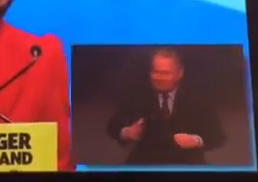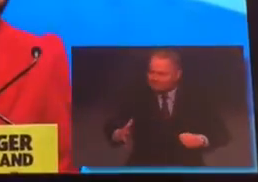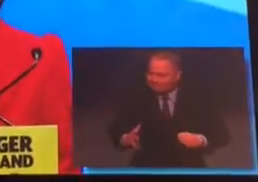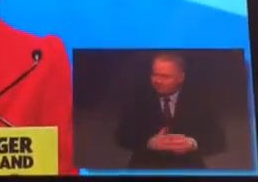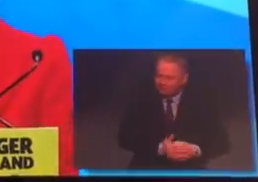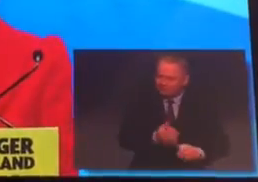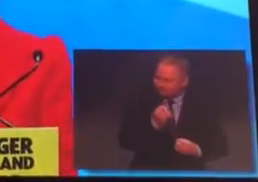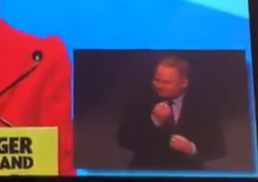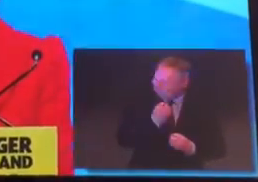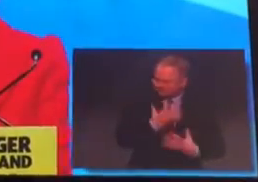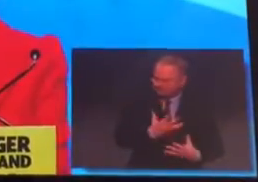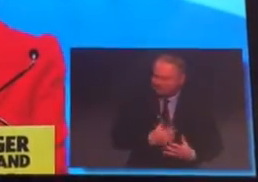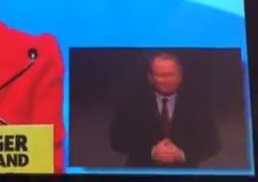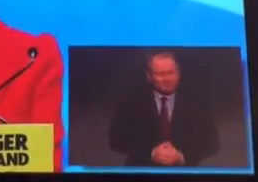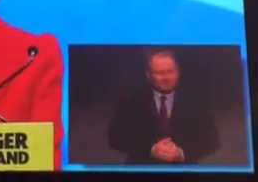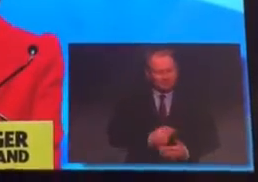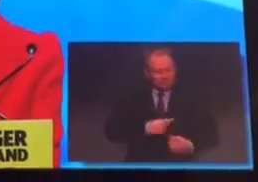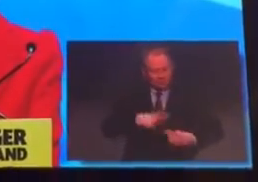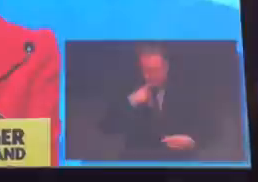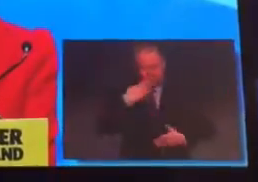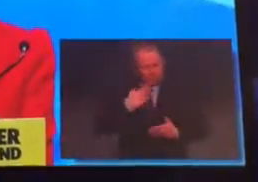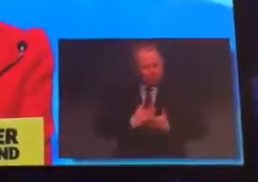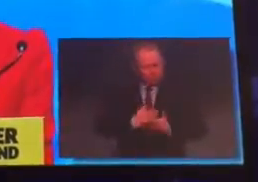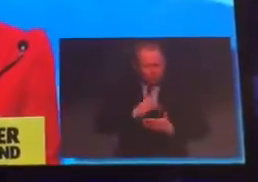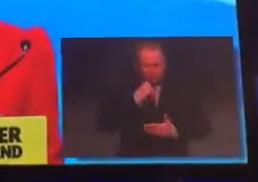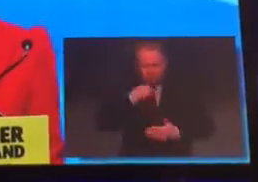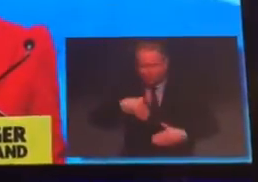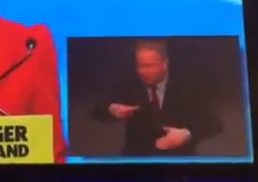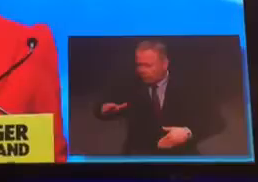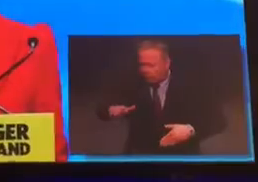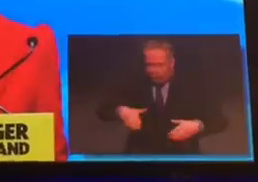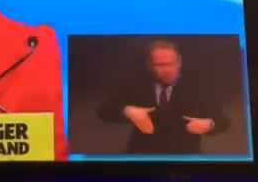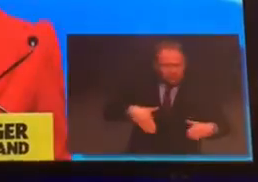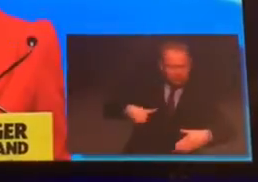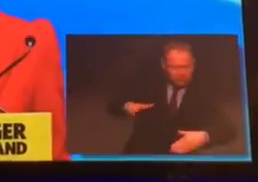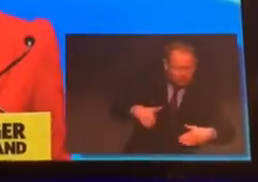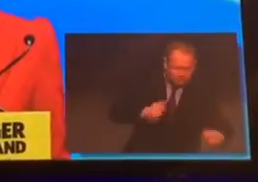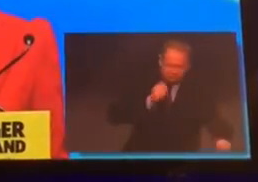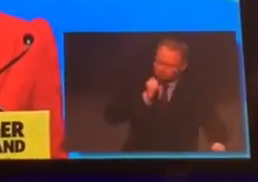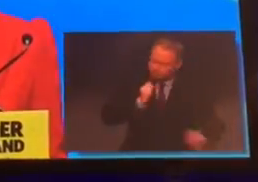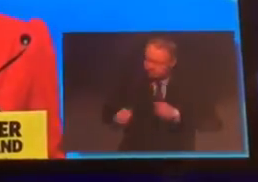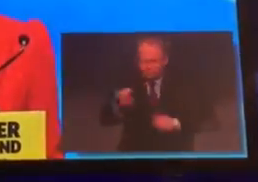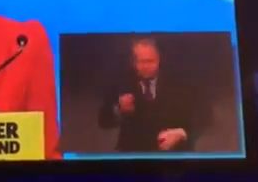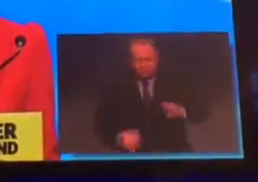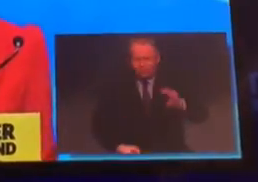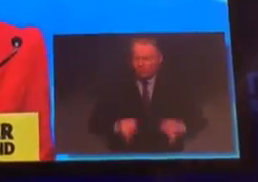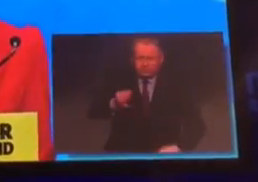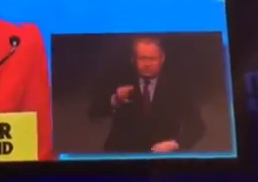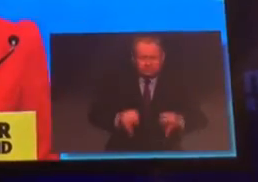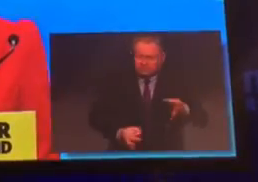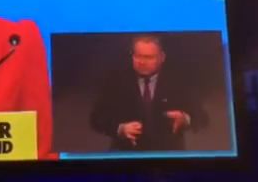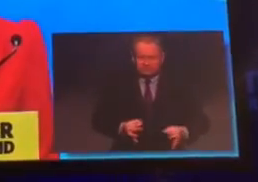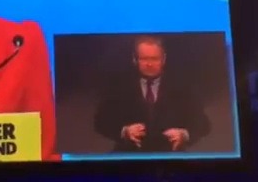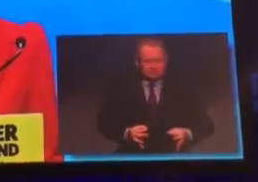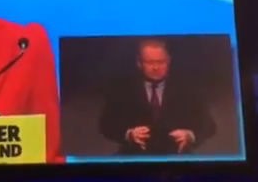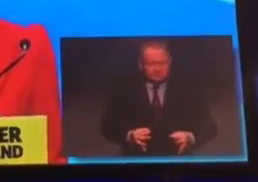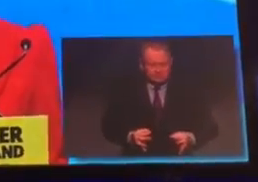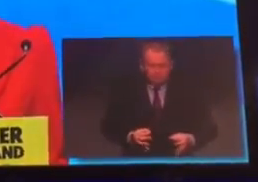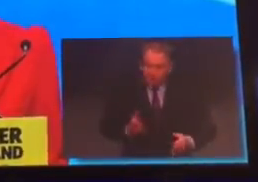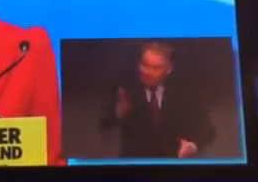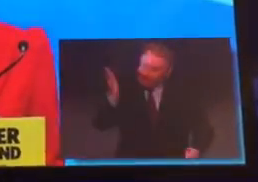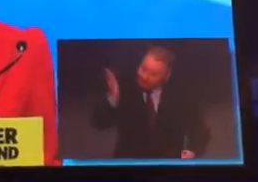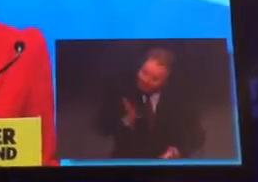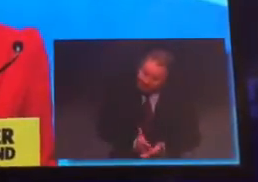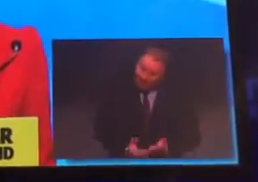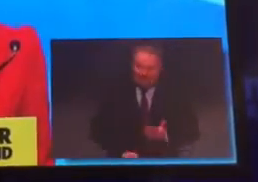Glasgow. We resolved then to go out and make political history on Scotland's behalf, and we